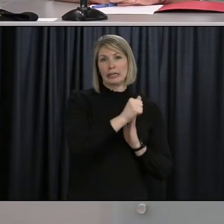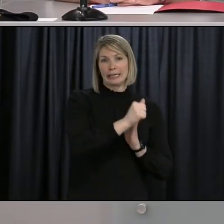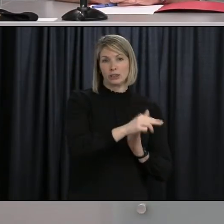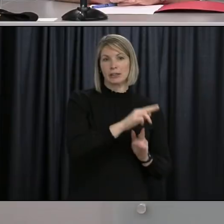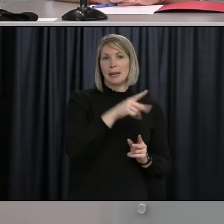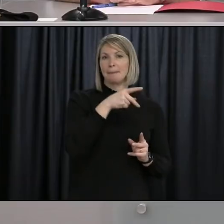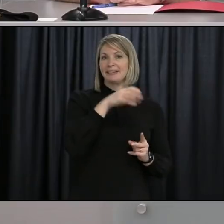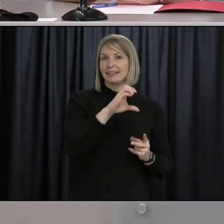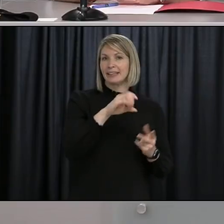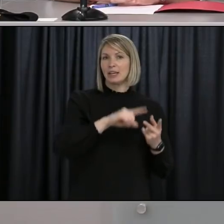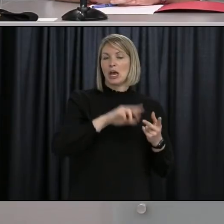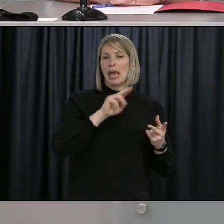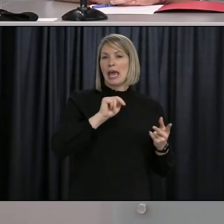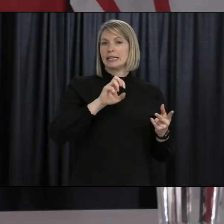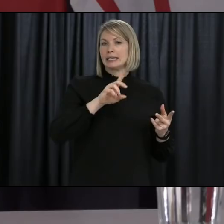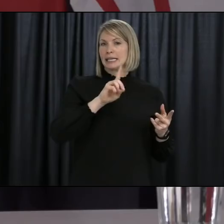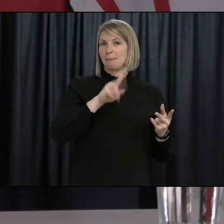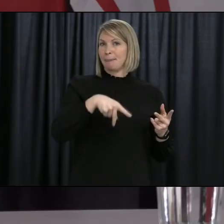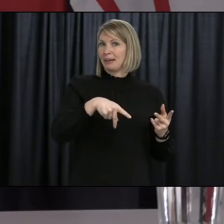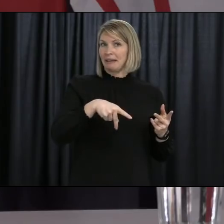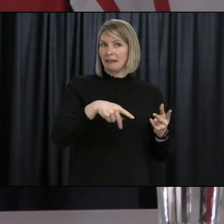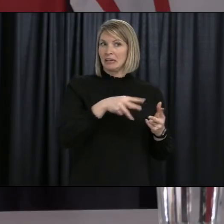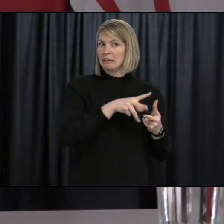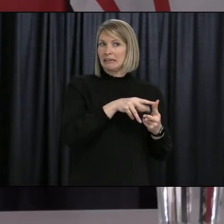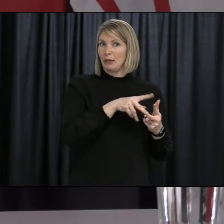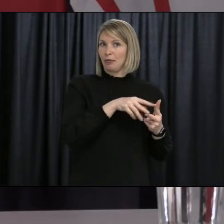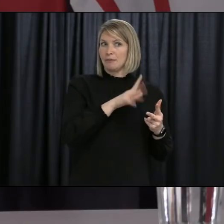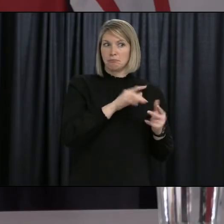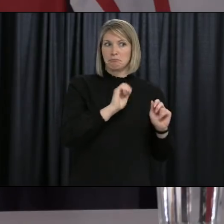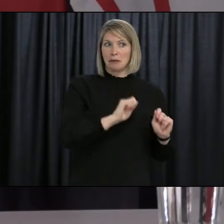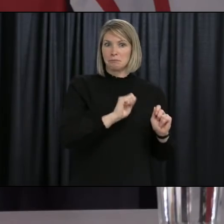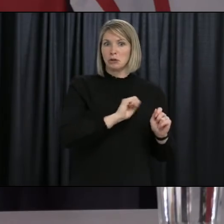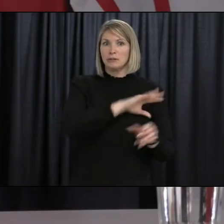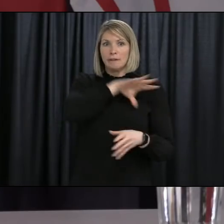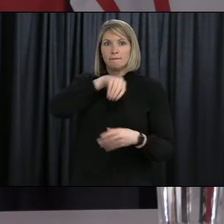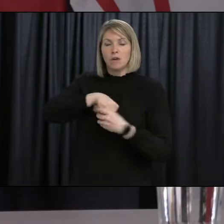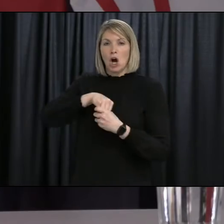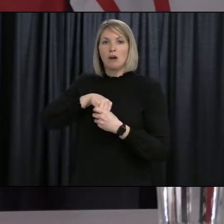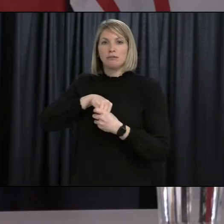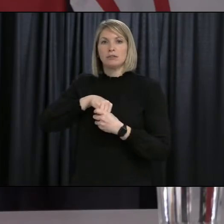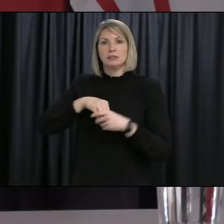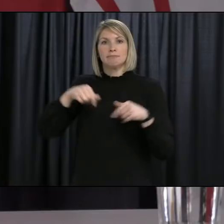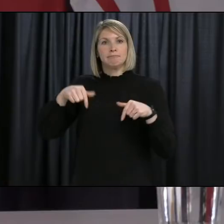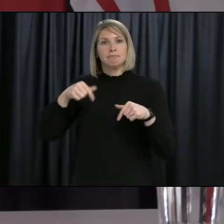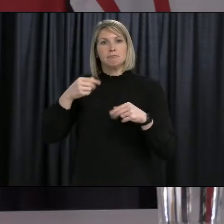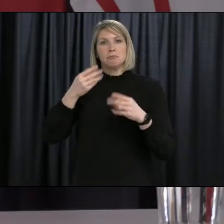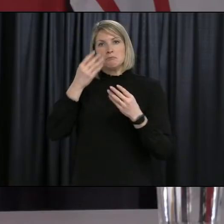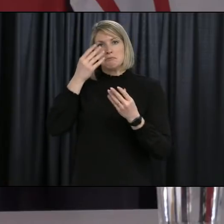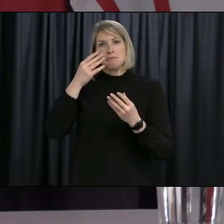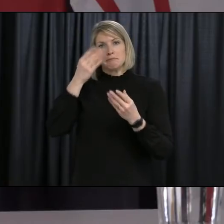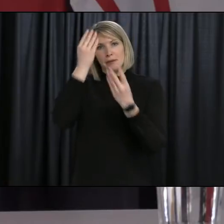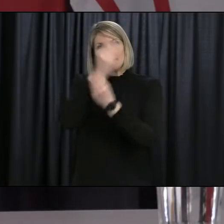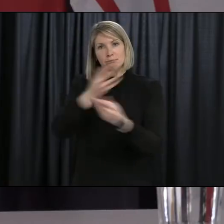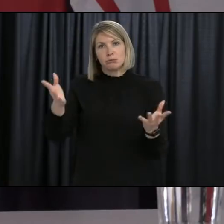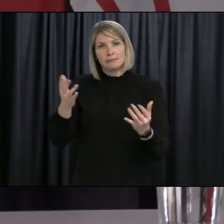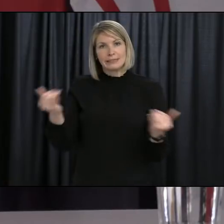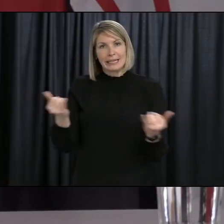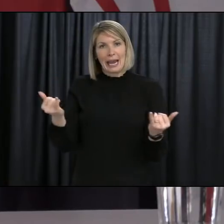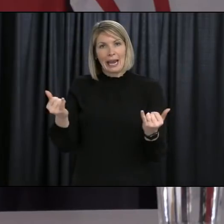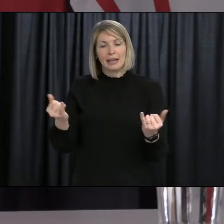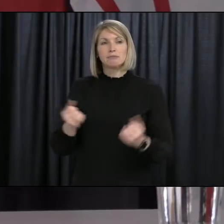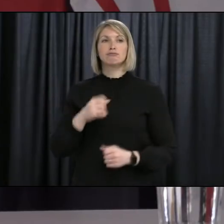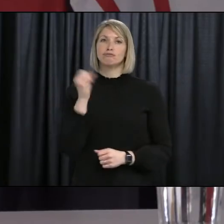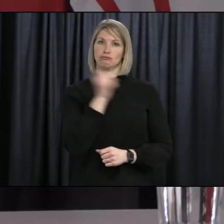public? Well, they are available to address the public throughout the campaign, through the media outlets all the time. This